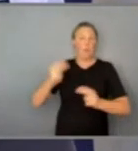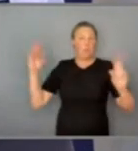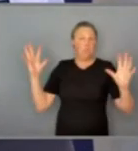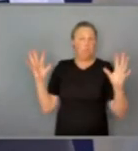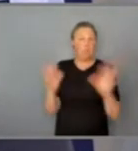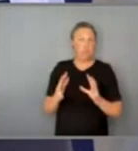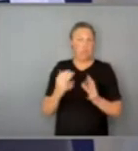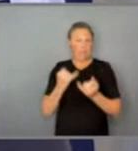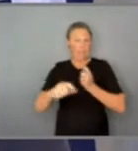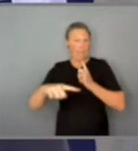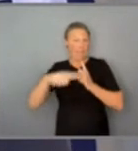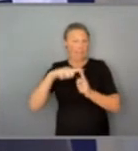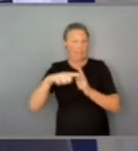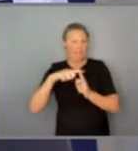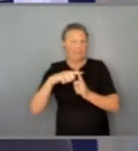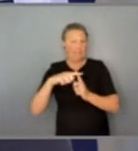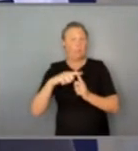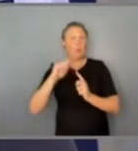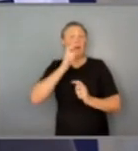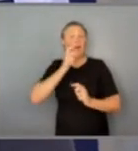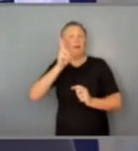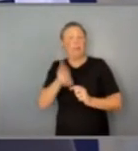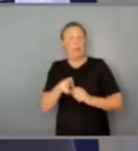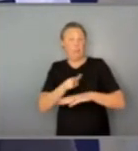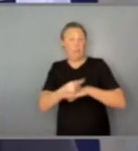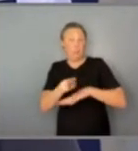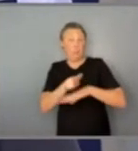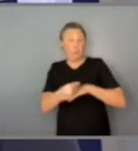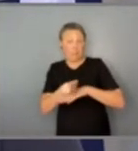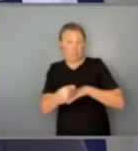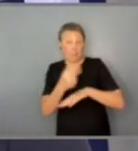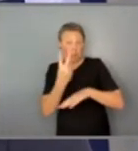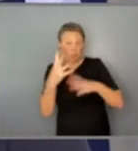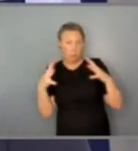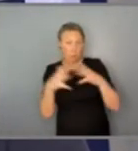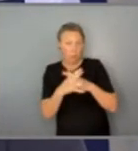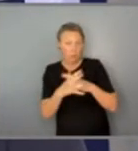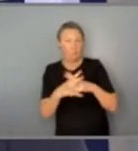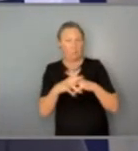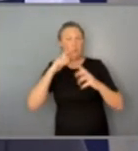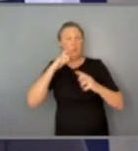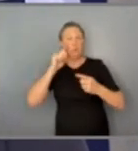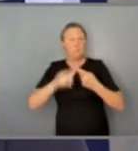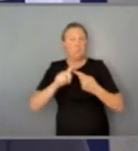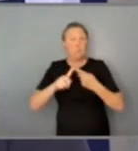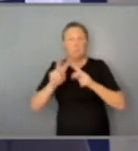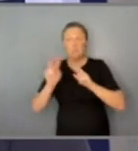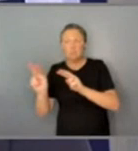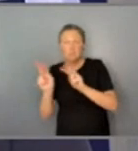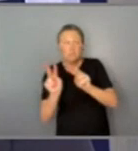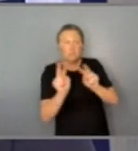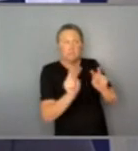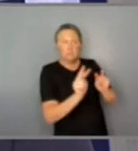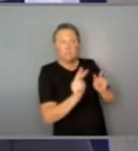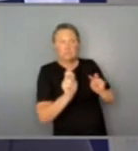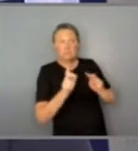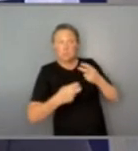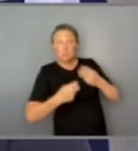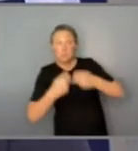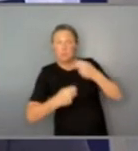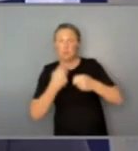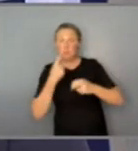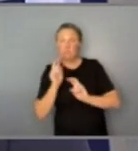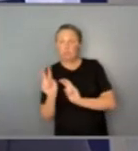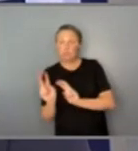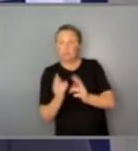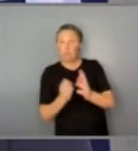today. We'll meet again in a fortnight. Obviously, we'll all continue to work through these issues, as I will over the next few weeks, over Christmas and into the